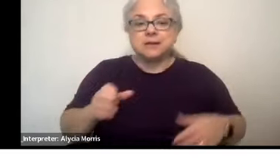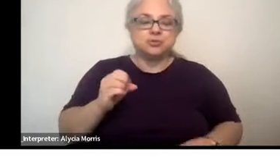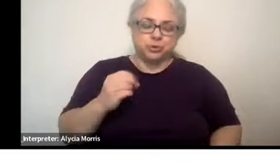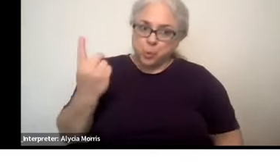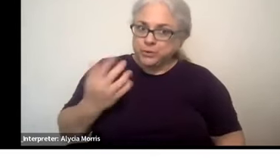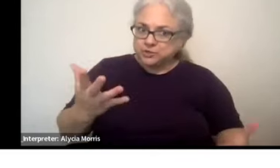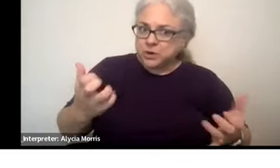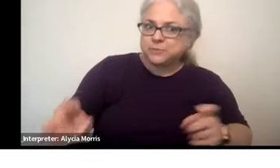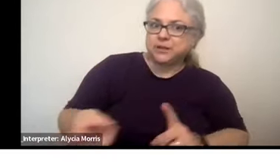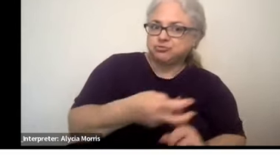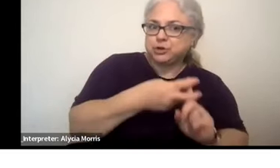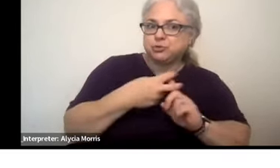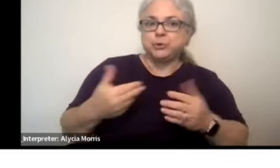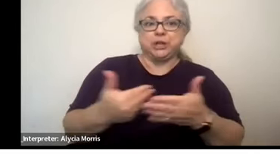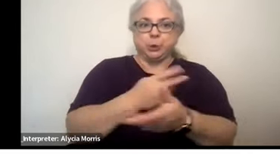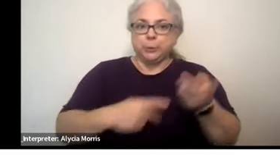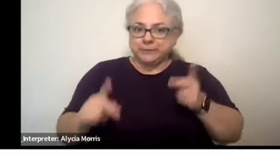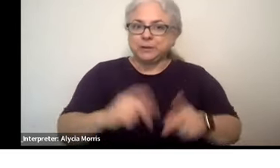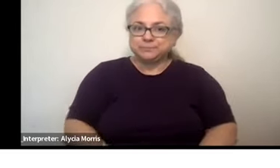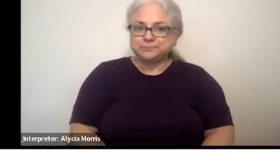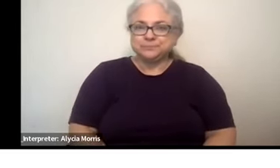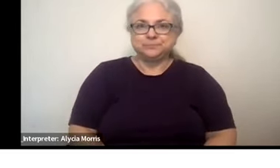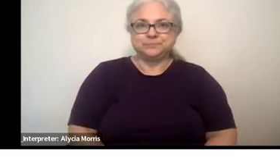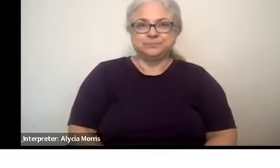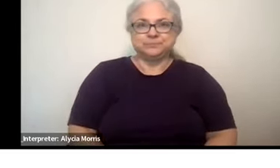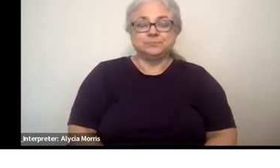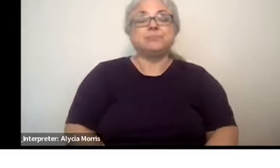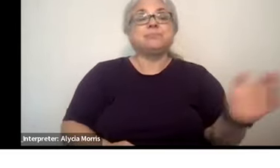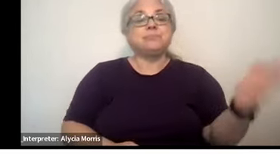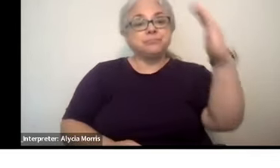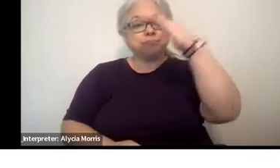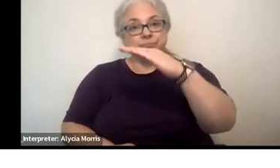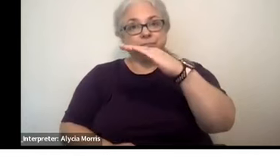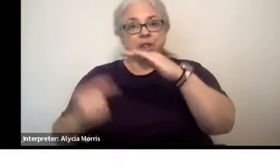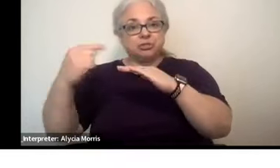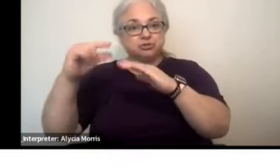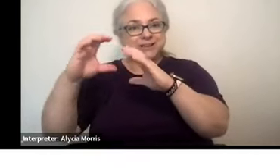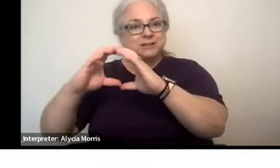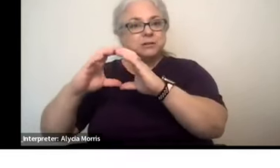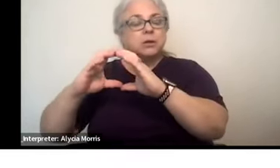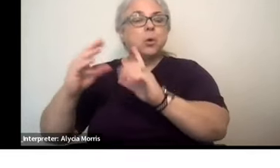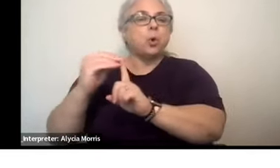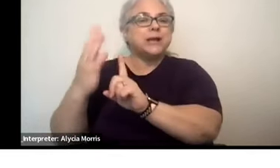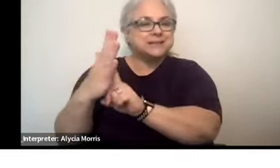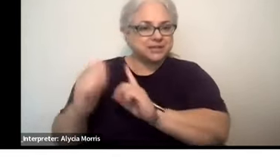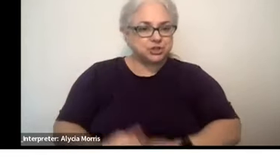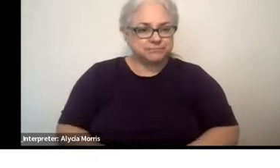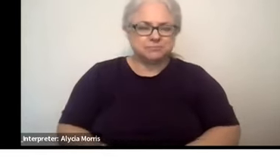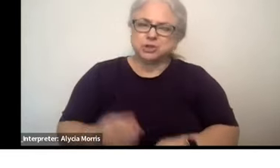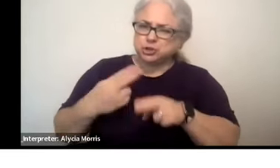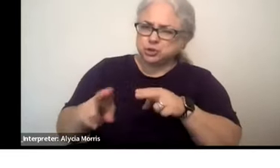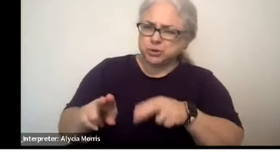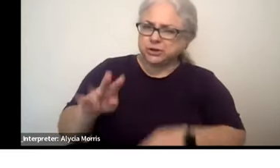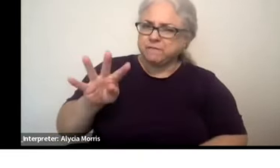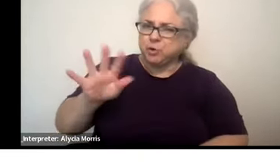recruiting new people to join your group. We do start with an orientation, which is a very short, maybe